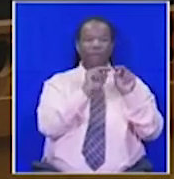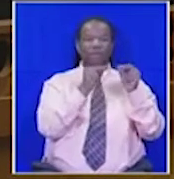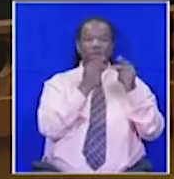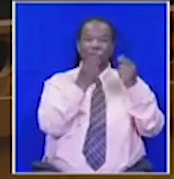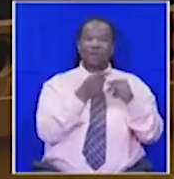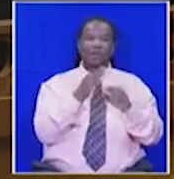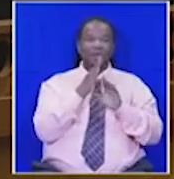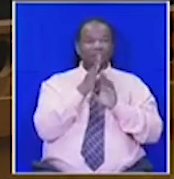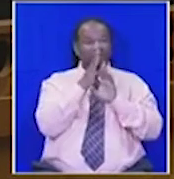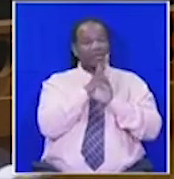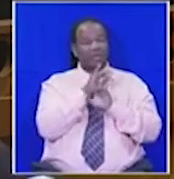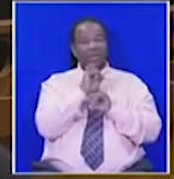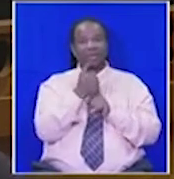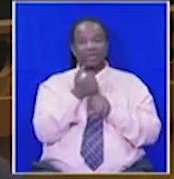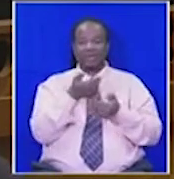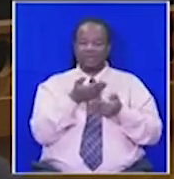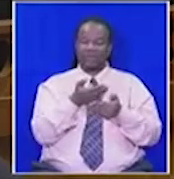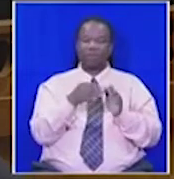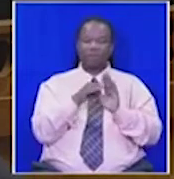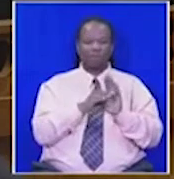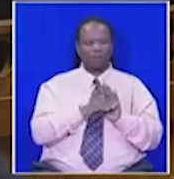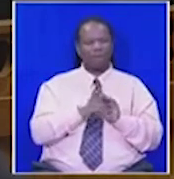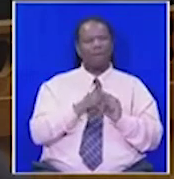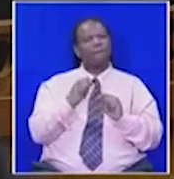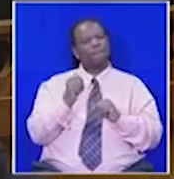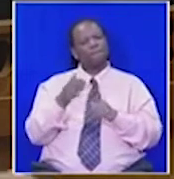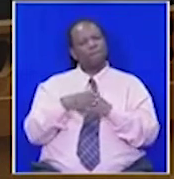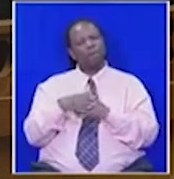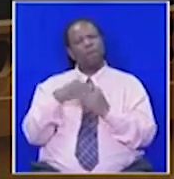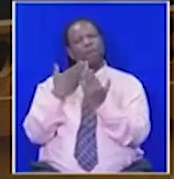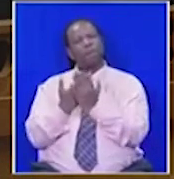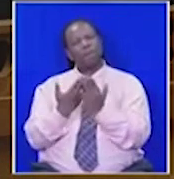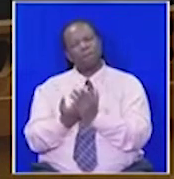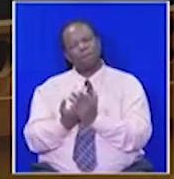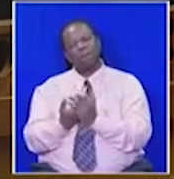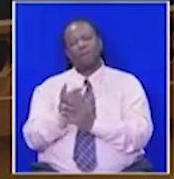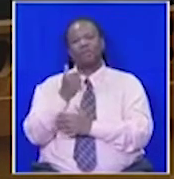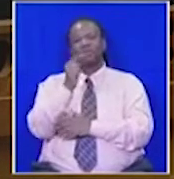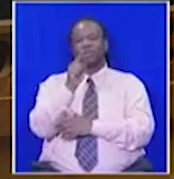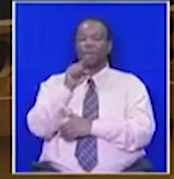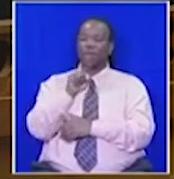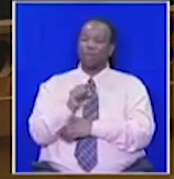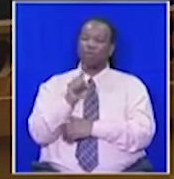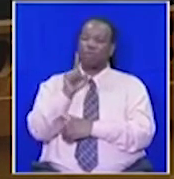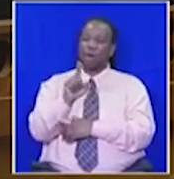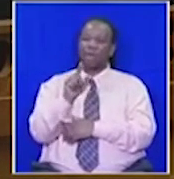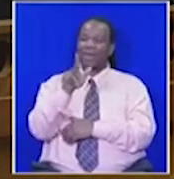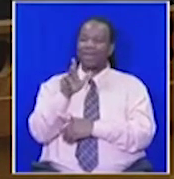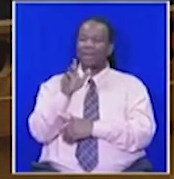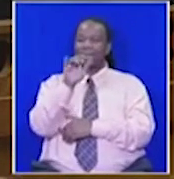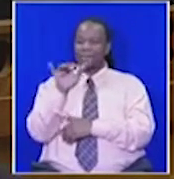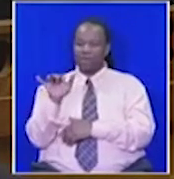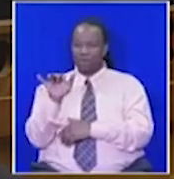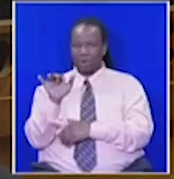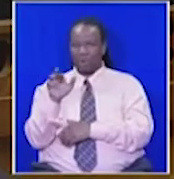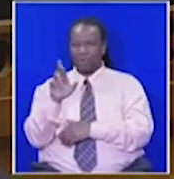Secret Service Program. We proposed further to save 7.18 billion rand by making discretionary spending